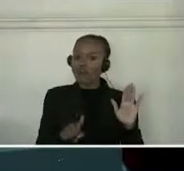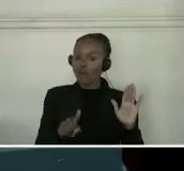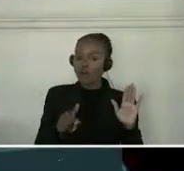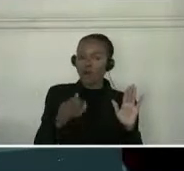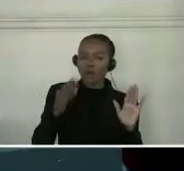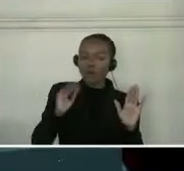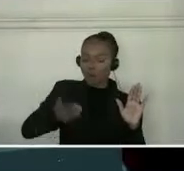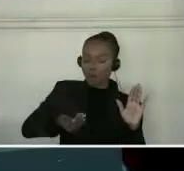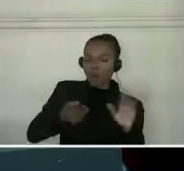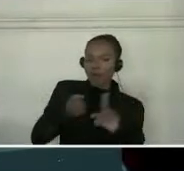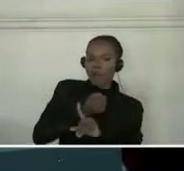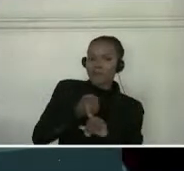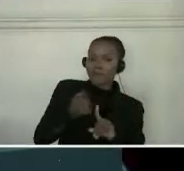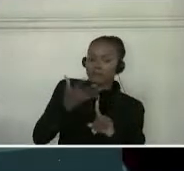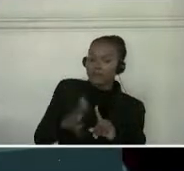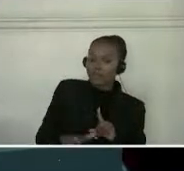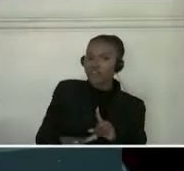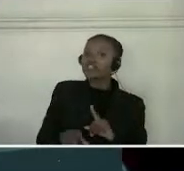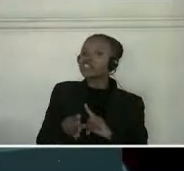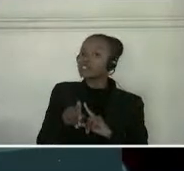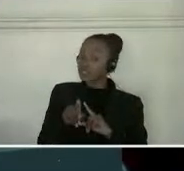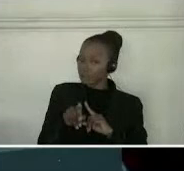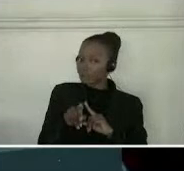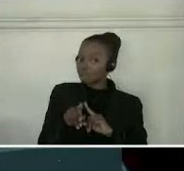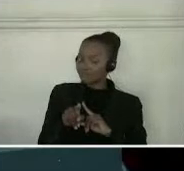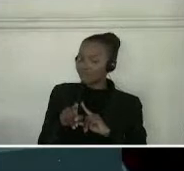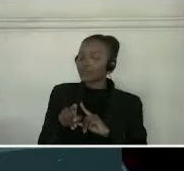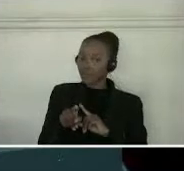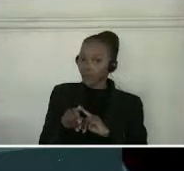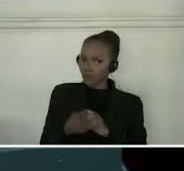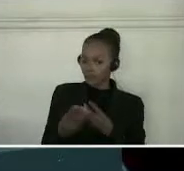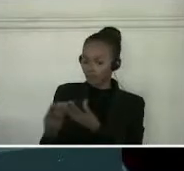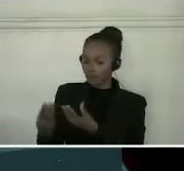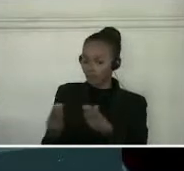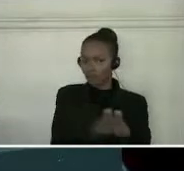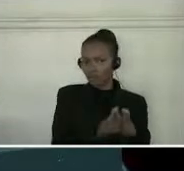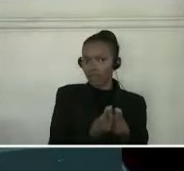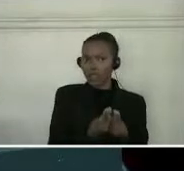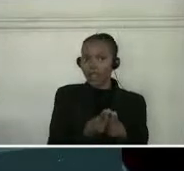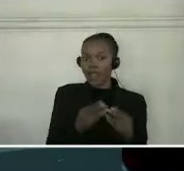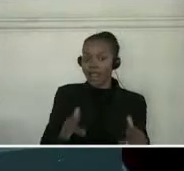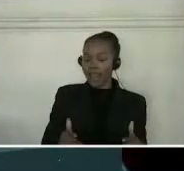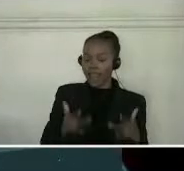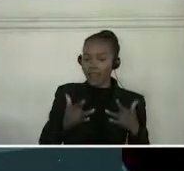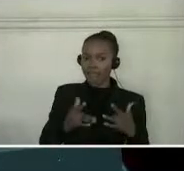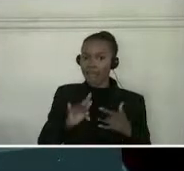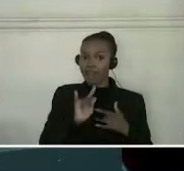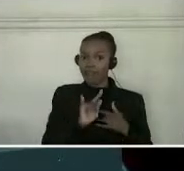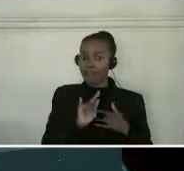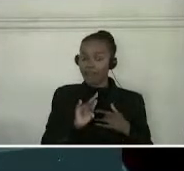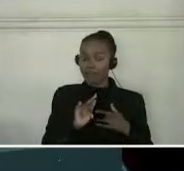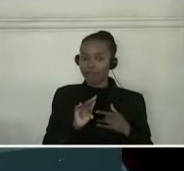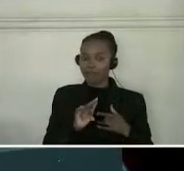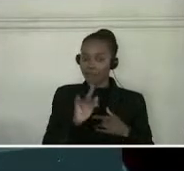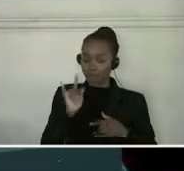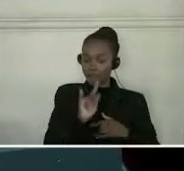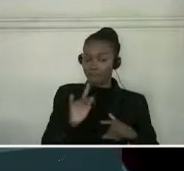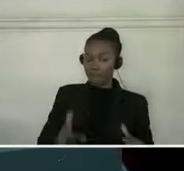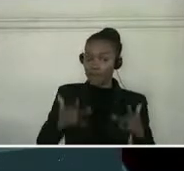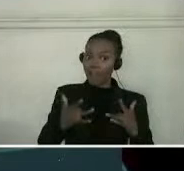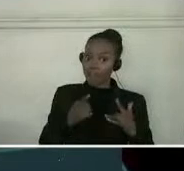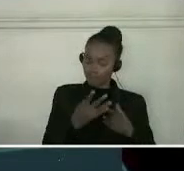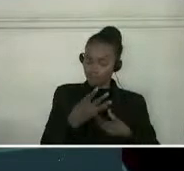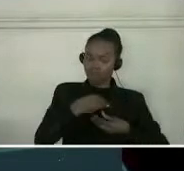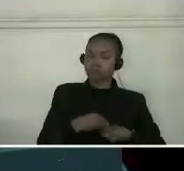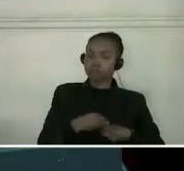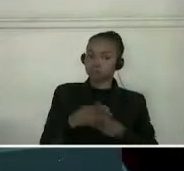implemented in partnership with love life correctional services and other agencies the